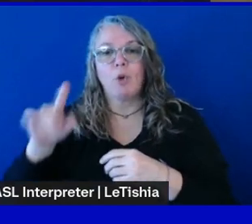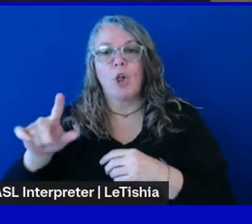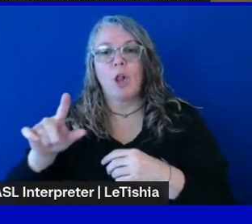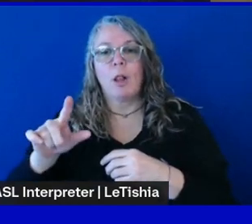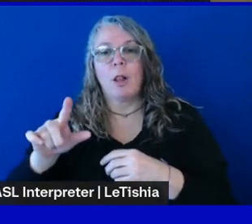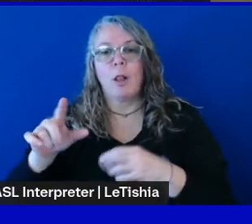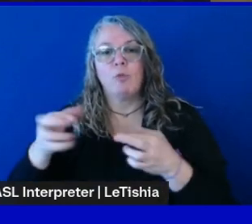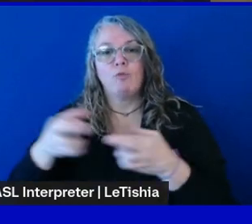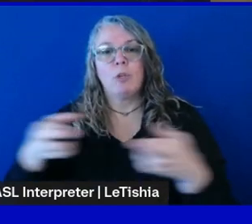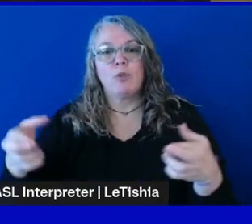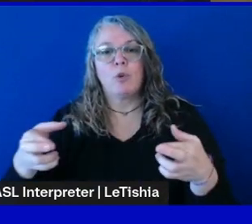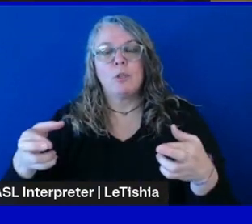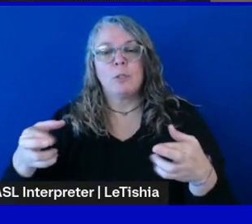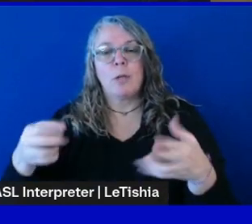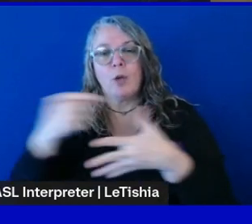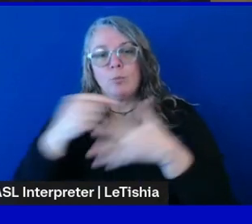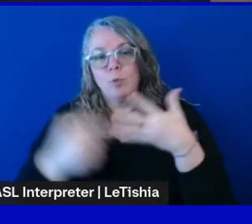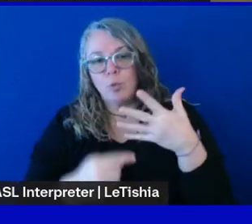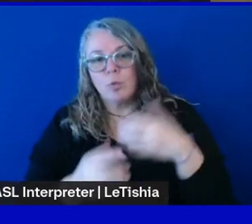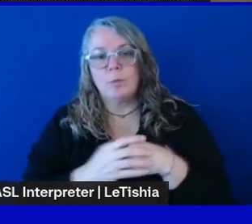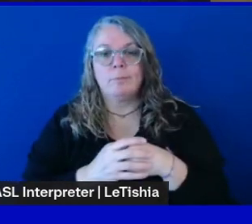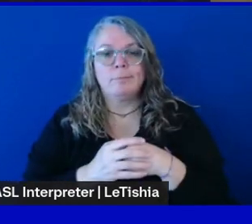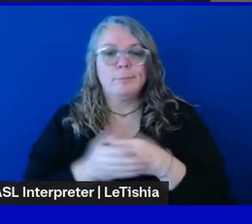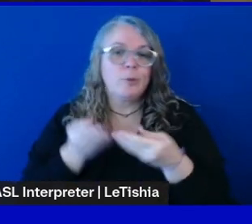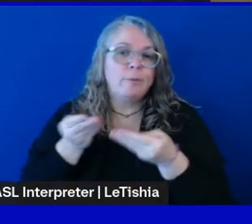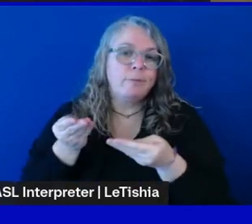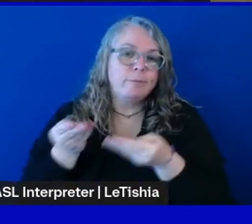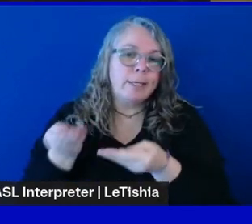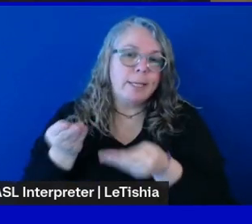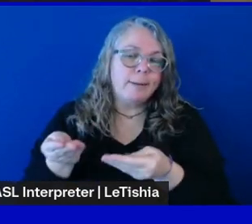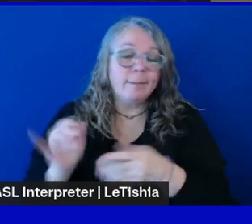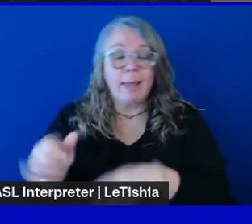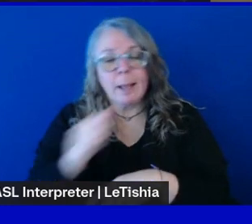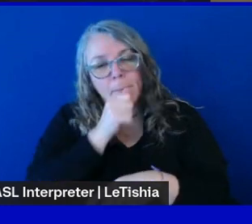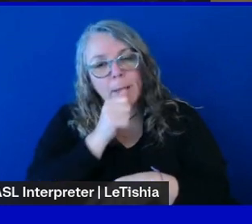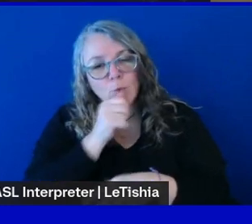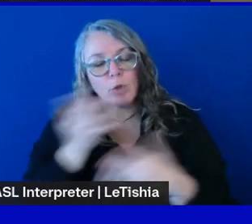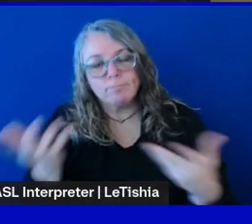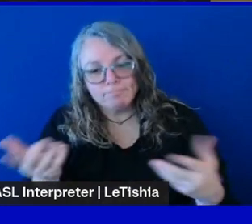resource attribute to feed in, such as password in this case.